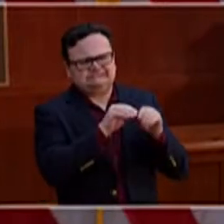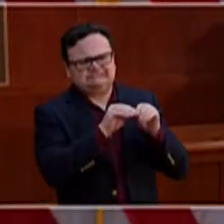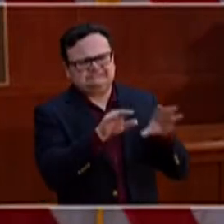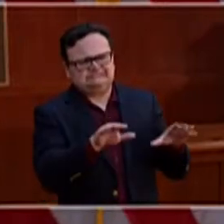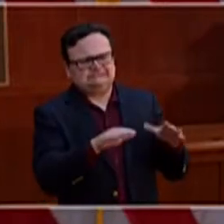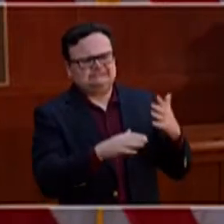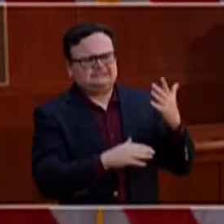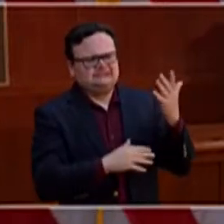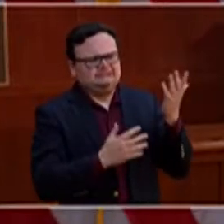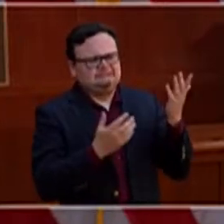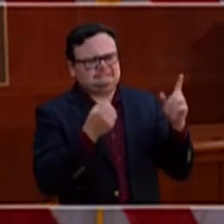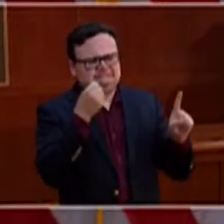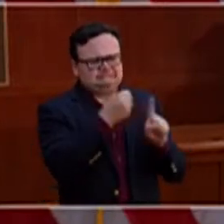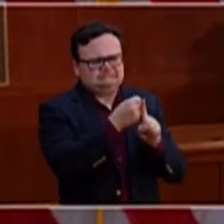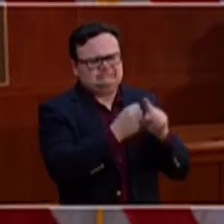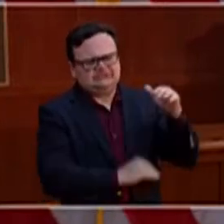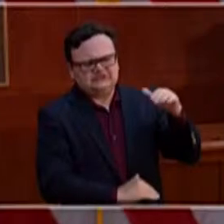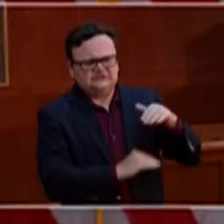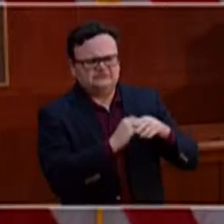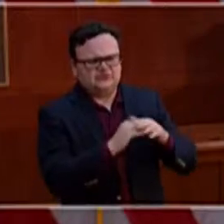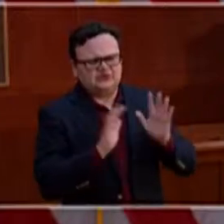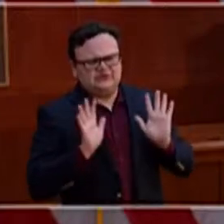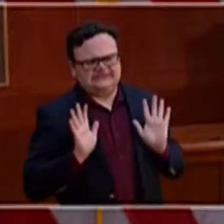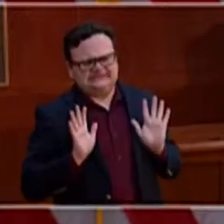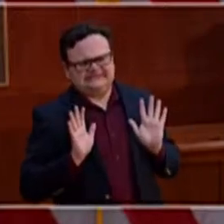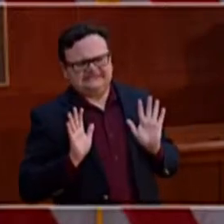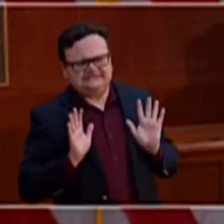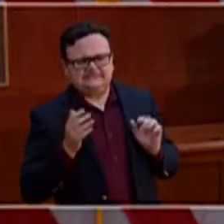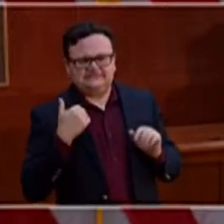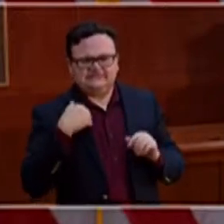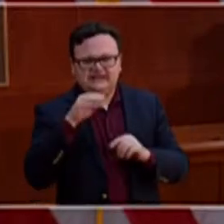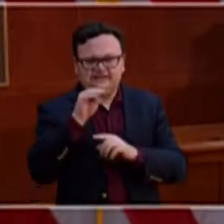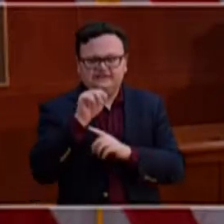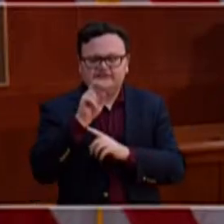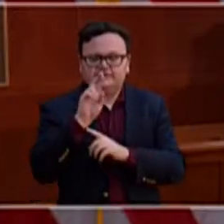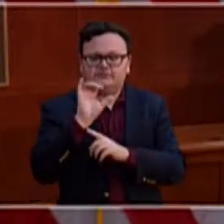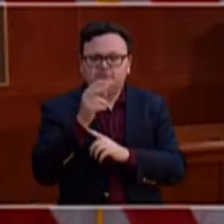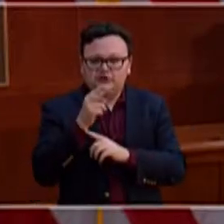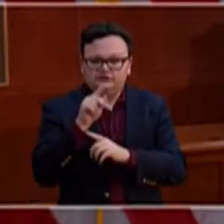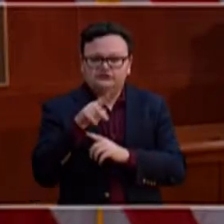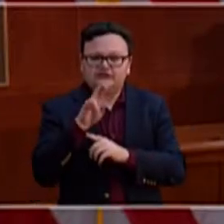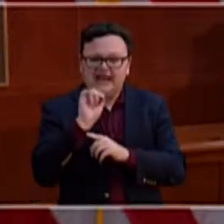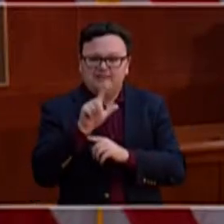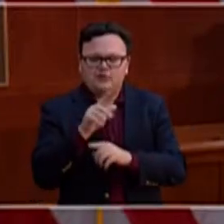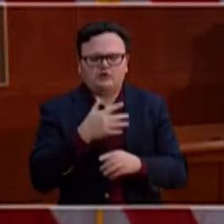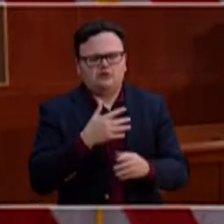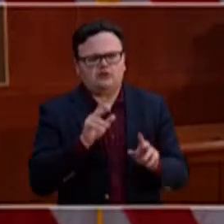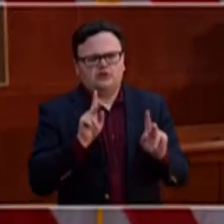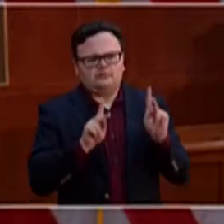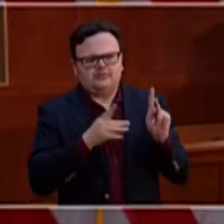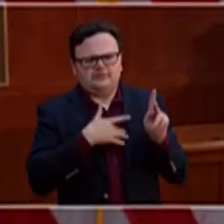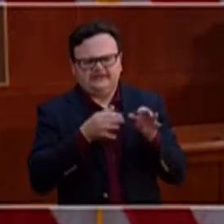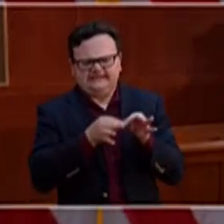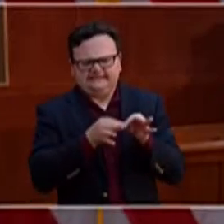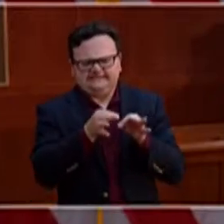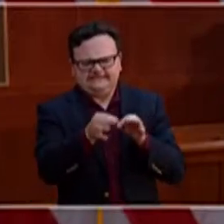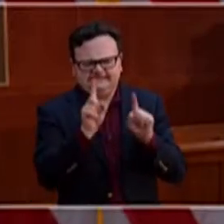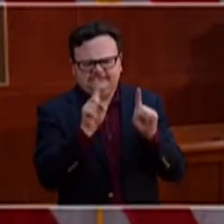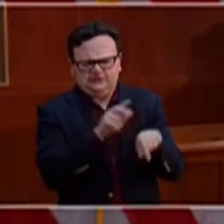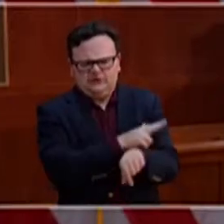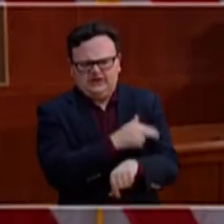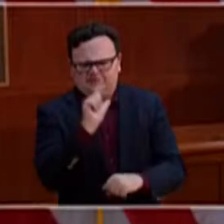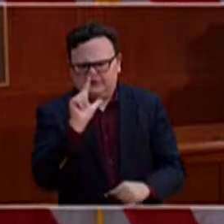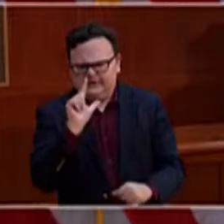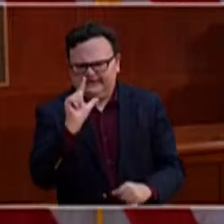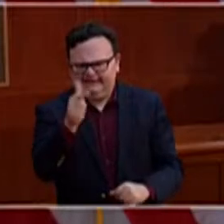to the emergency department. You saw significant declines across the country of people deferring care. Part of that was, I think, a